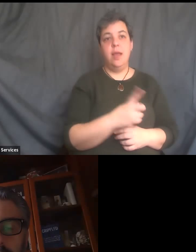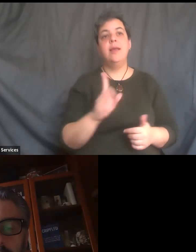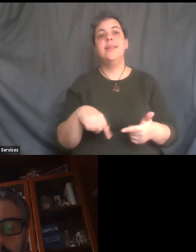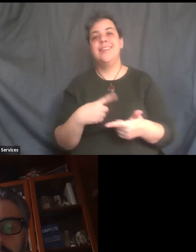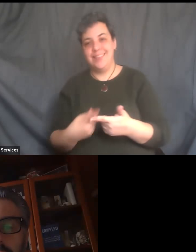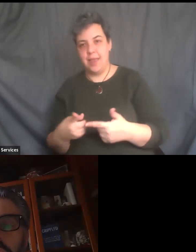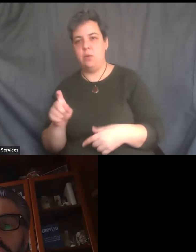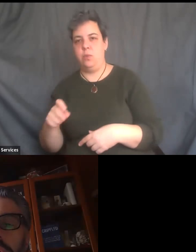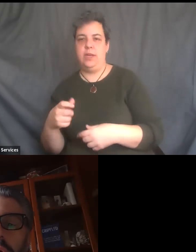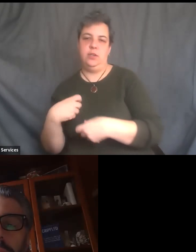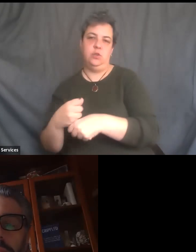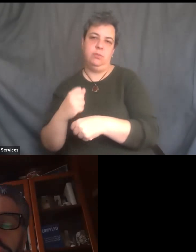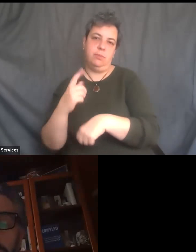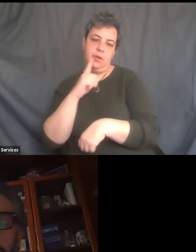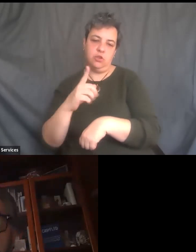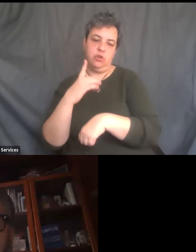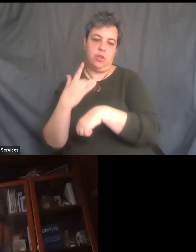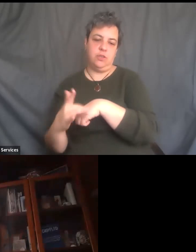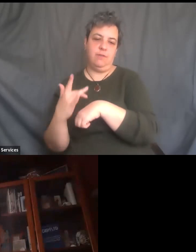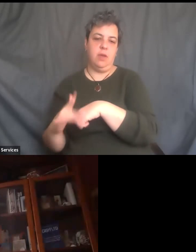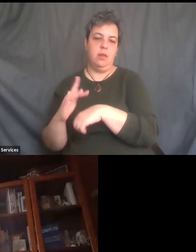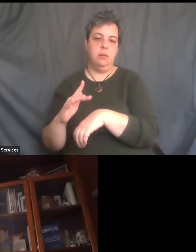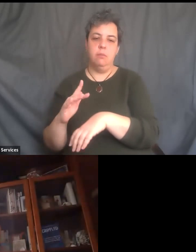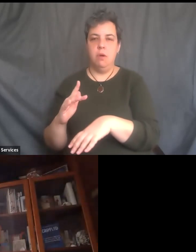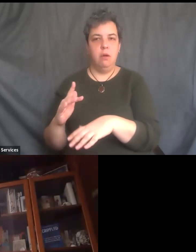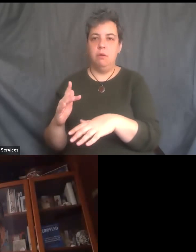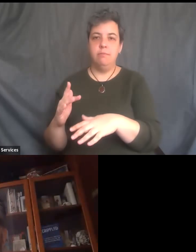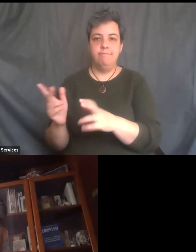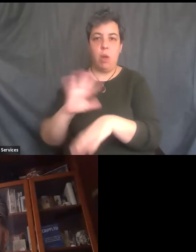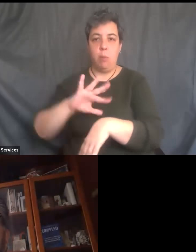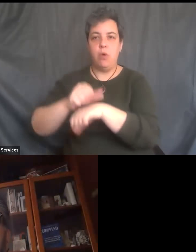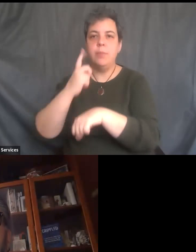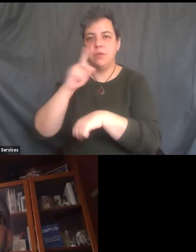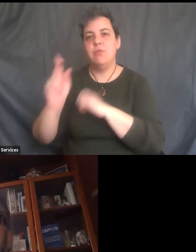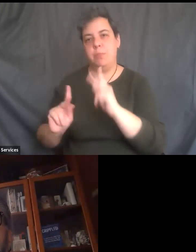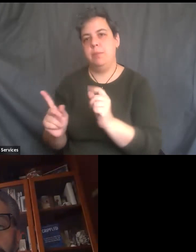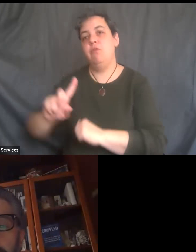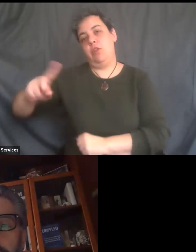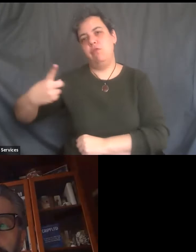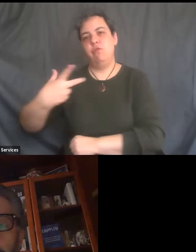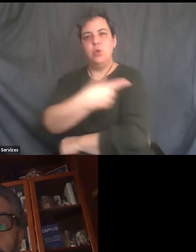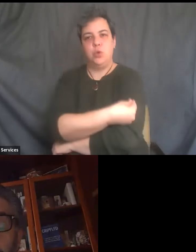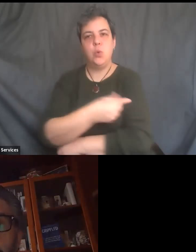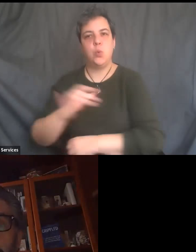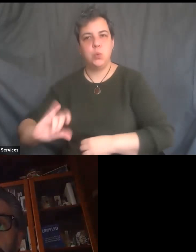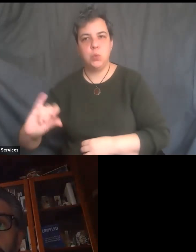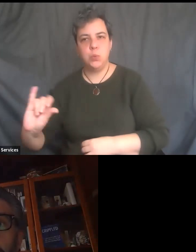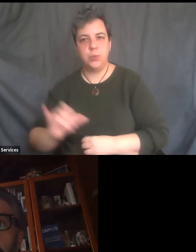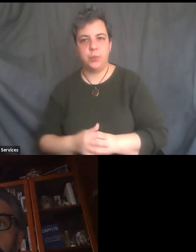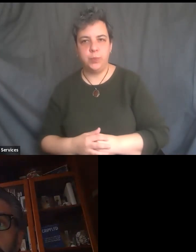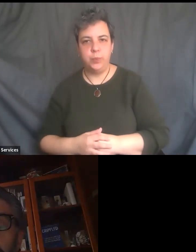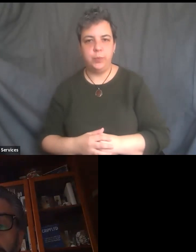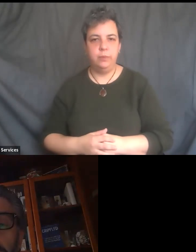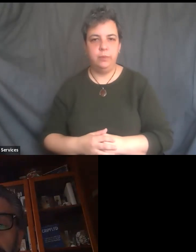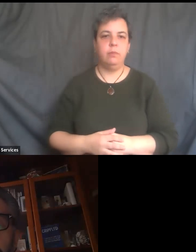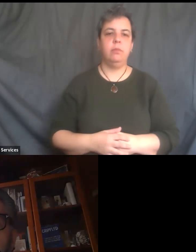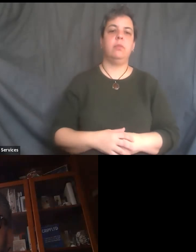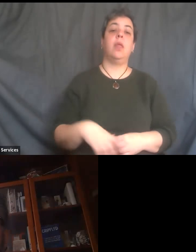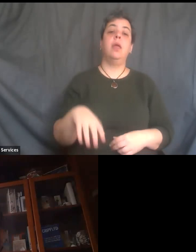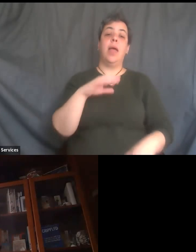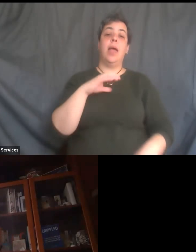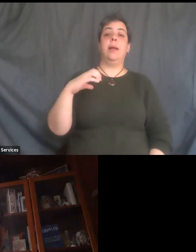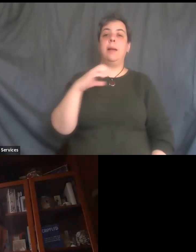doses. This is Commissioner Calise. I want to point out that there are two different